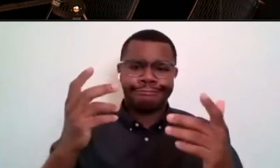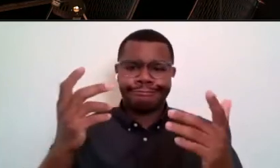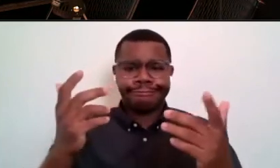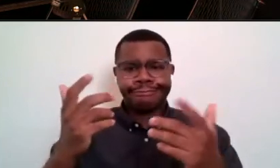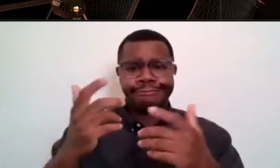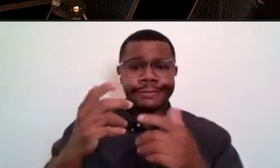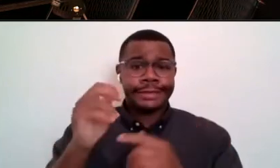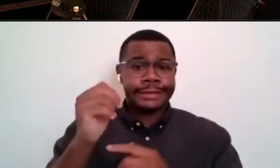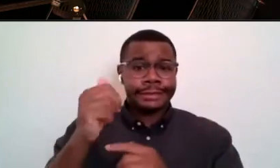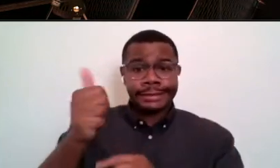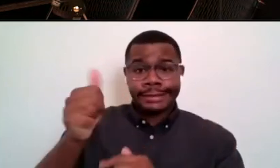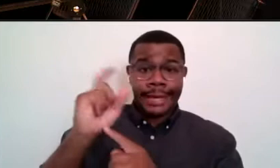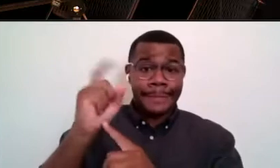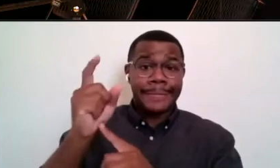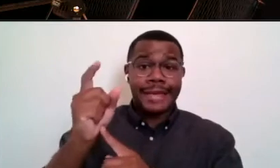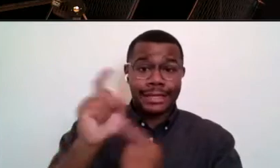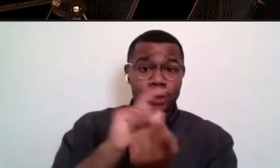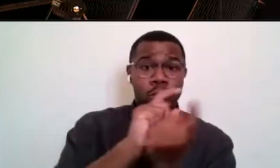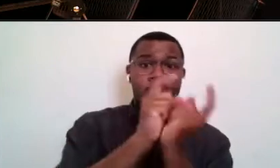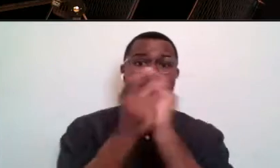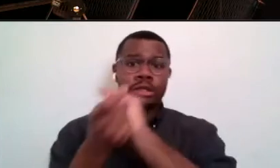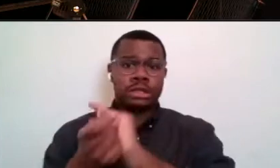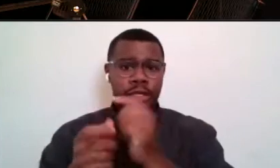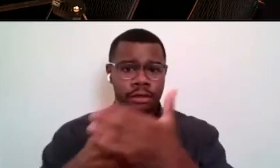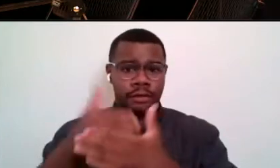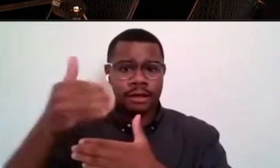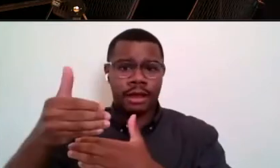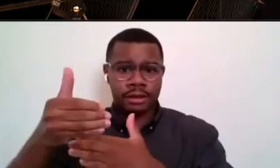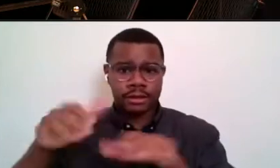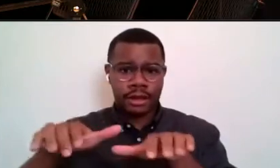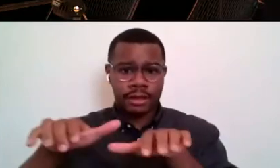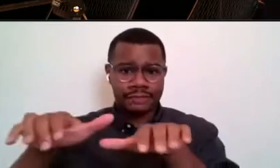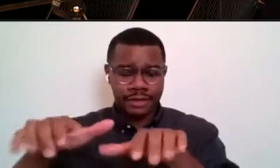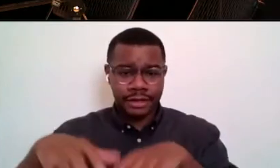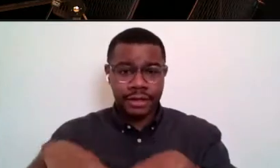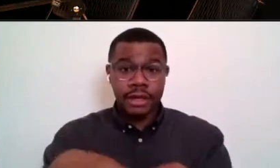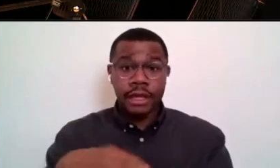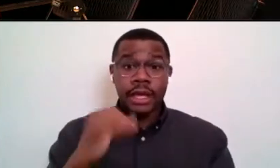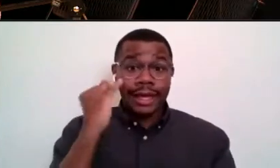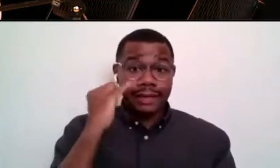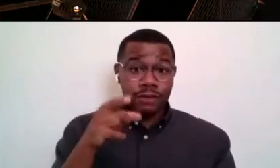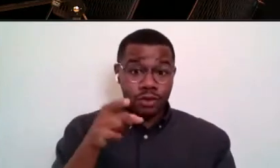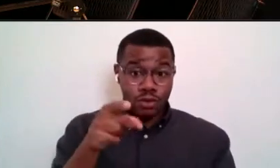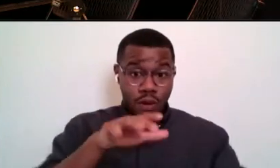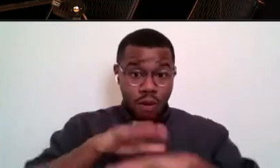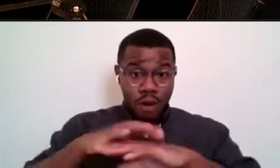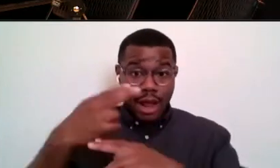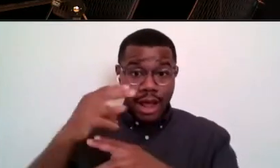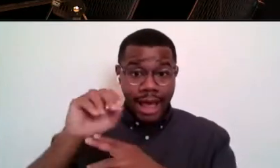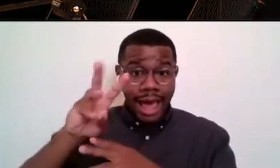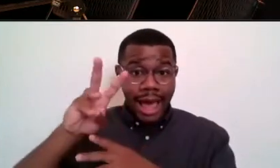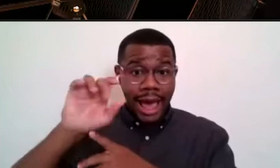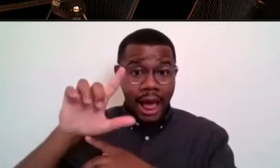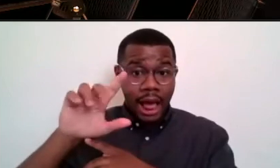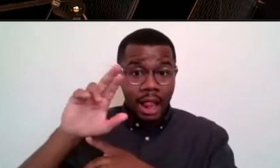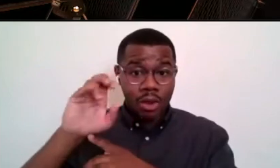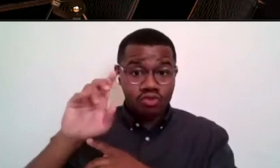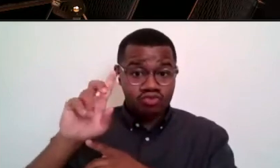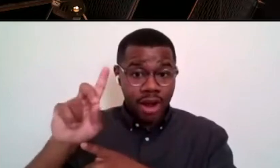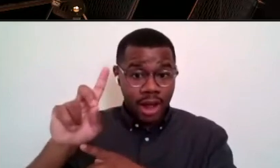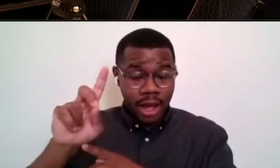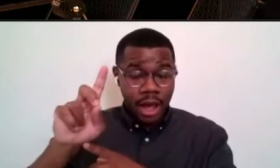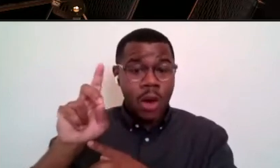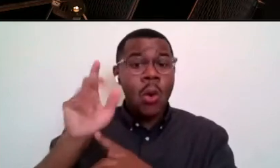least. But you will now, if you've been with us on HowlRound, you'll now be coming back to us in a private space